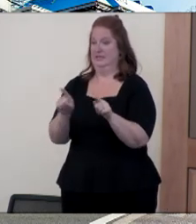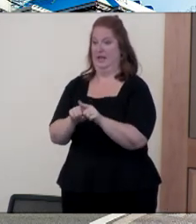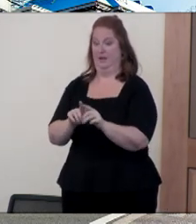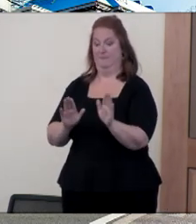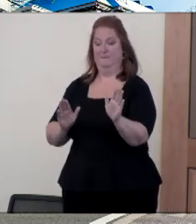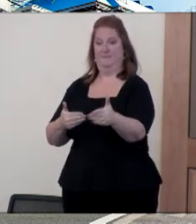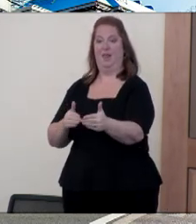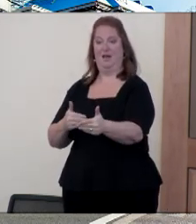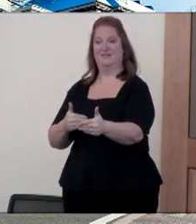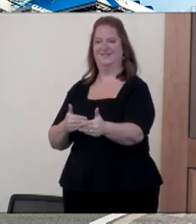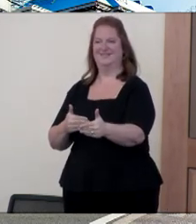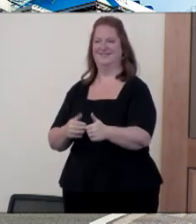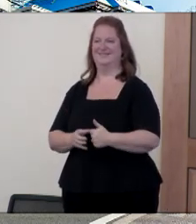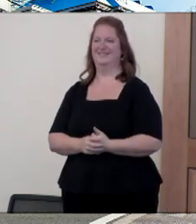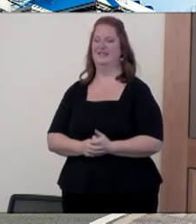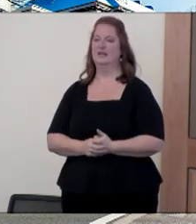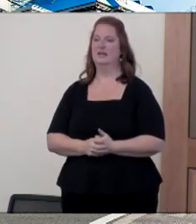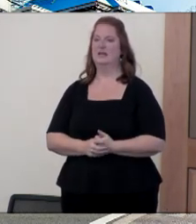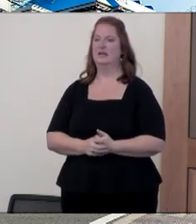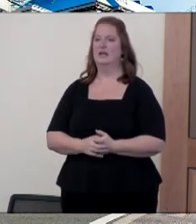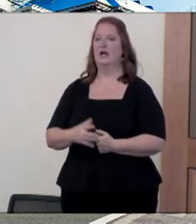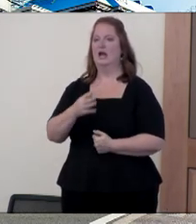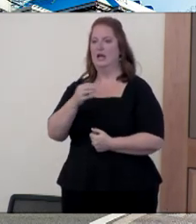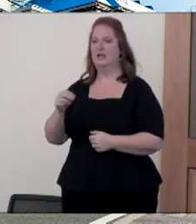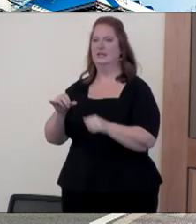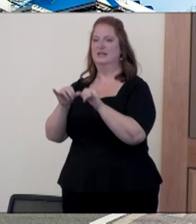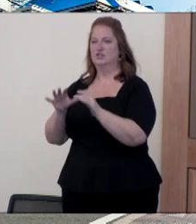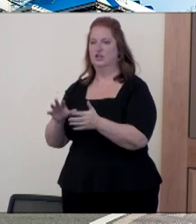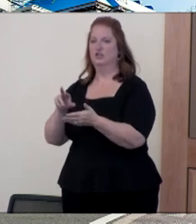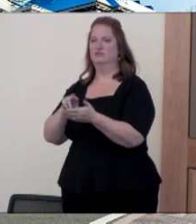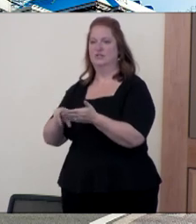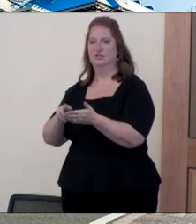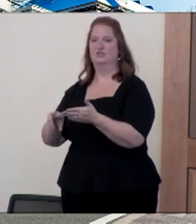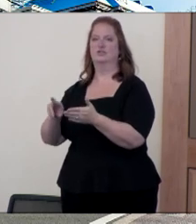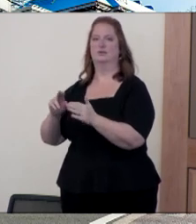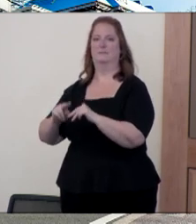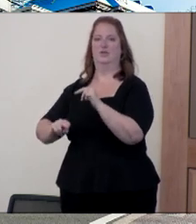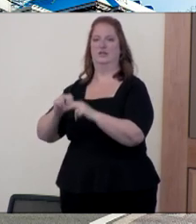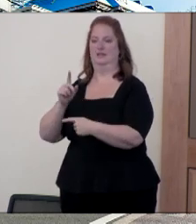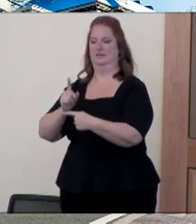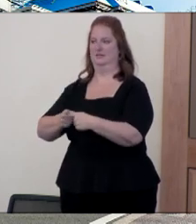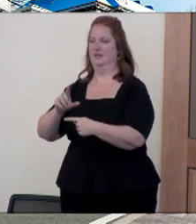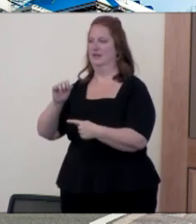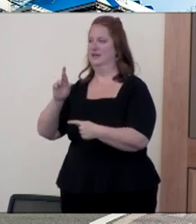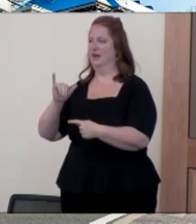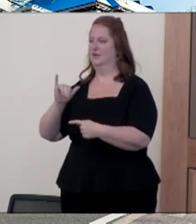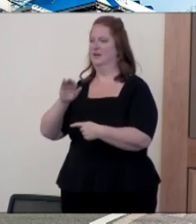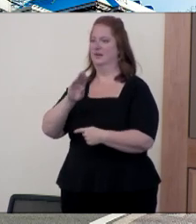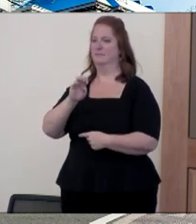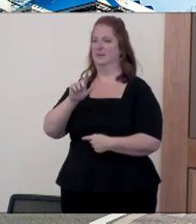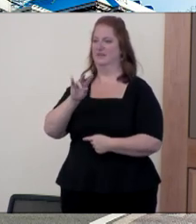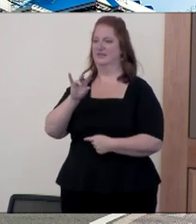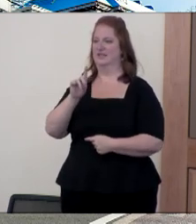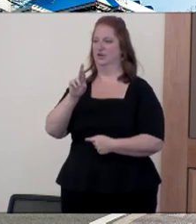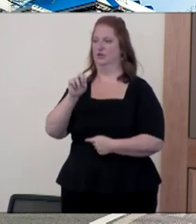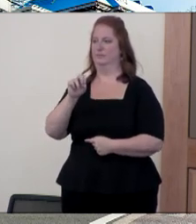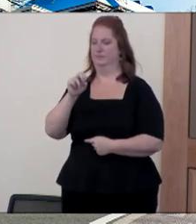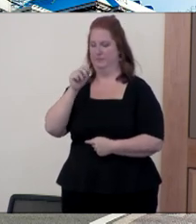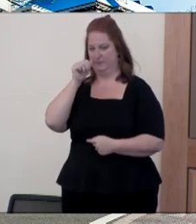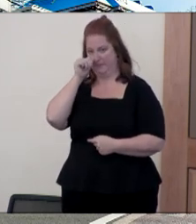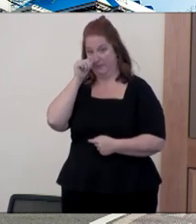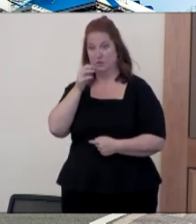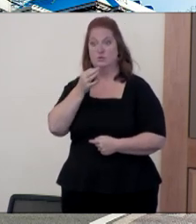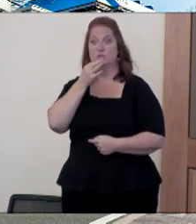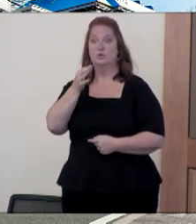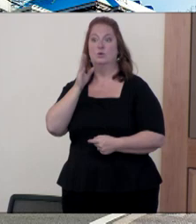the way, as well as the engineering research building at Cary and Belvedere. And soon, we will break